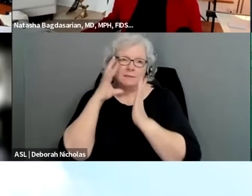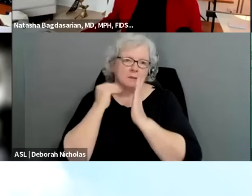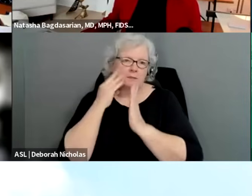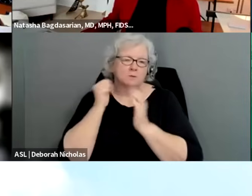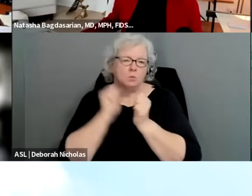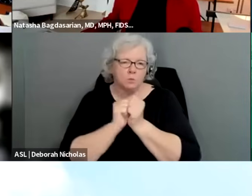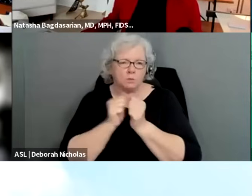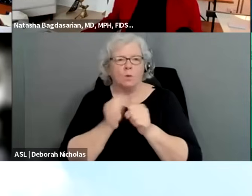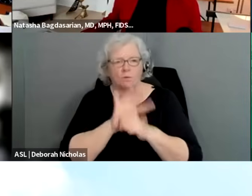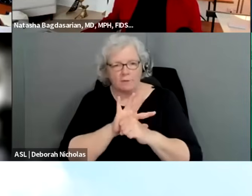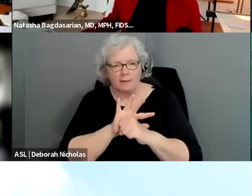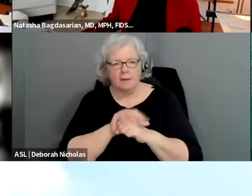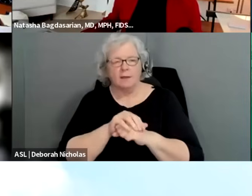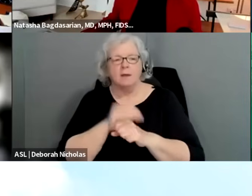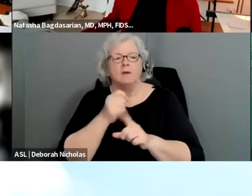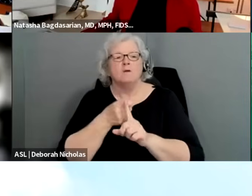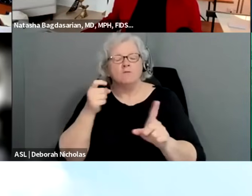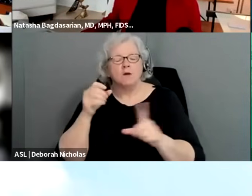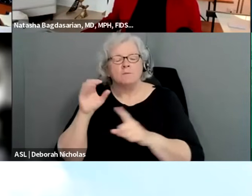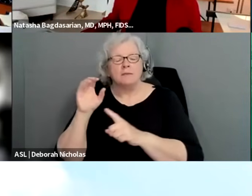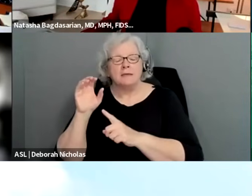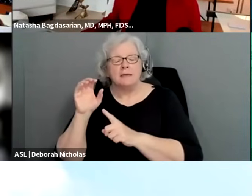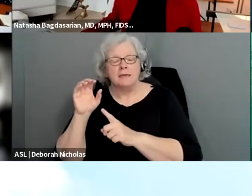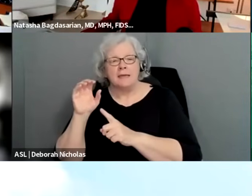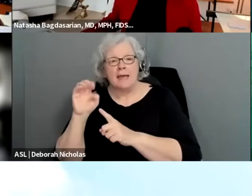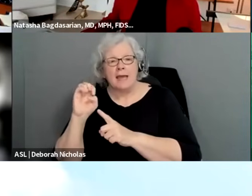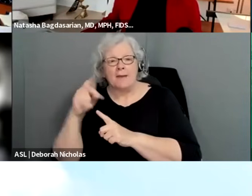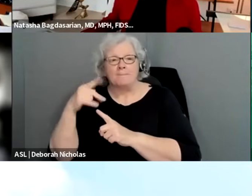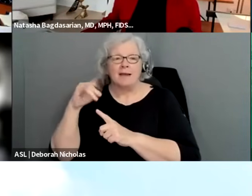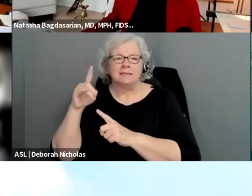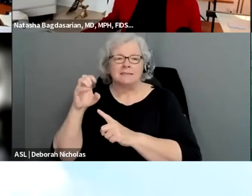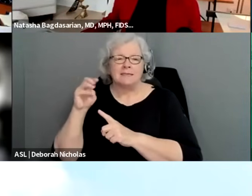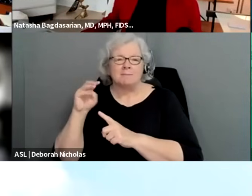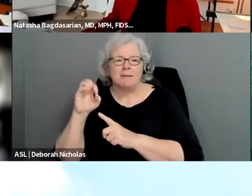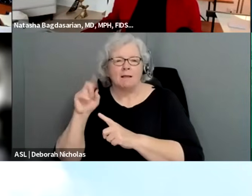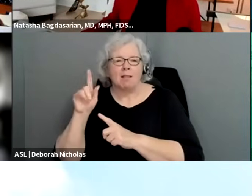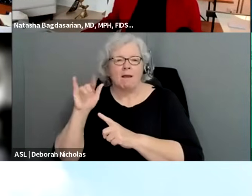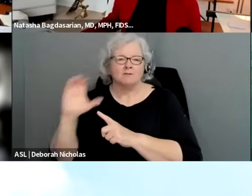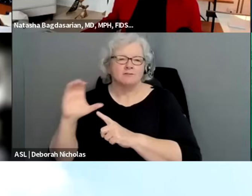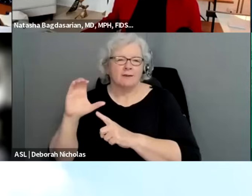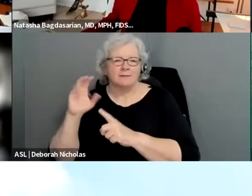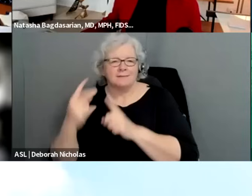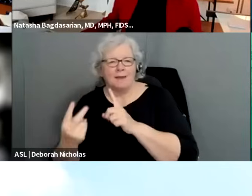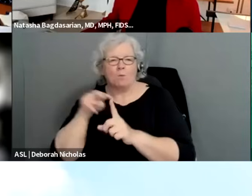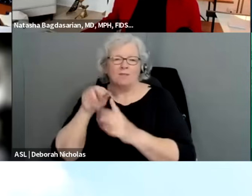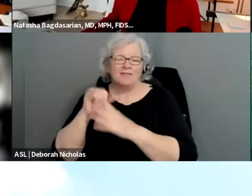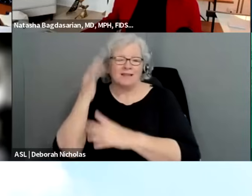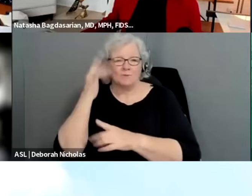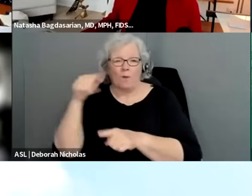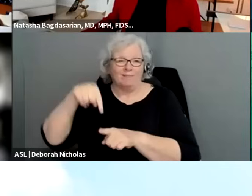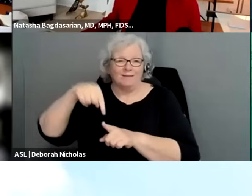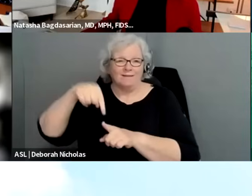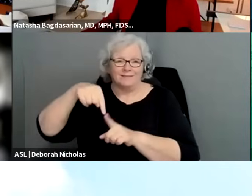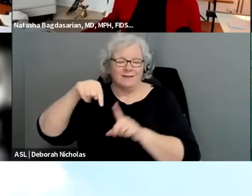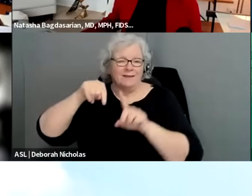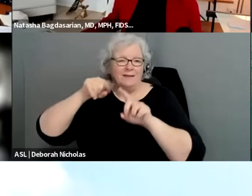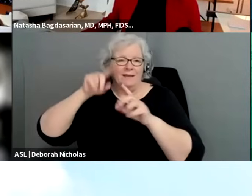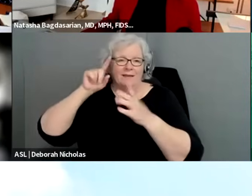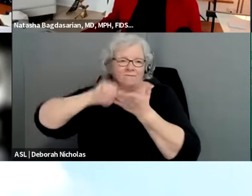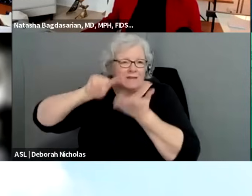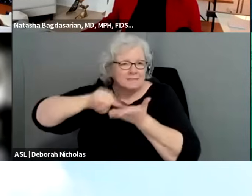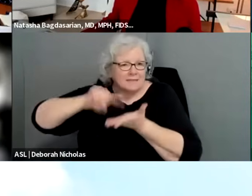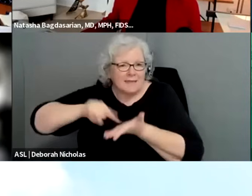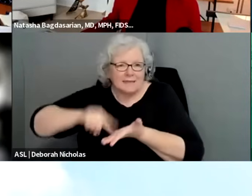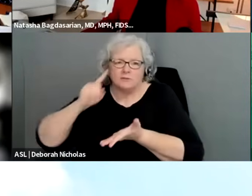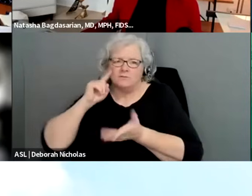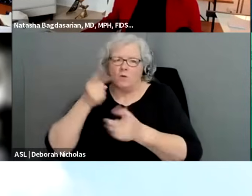think from the epidemiologic standpoint, we're looking for, that's why this epidemiologic investigations are so critical, is